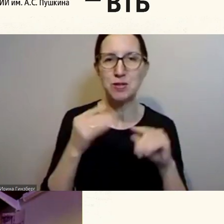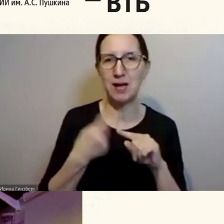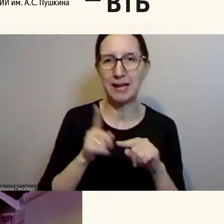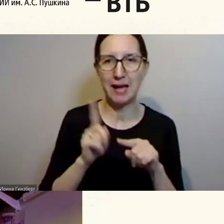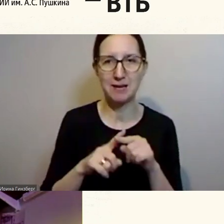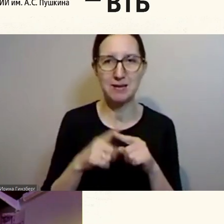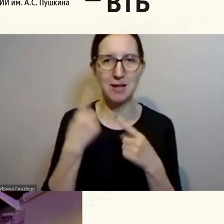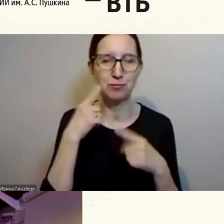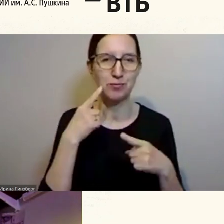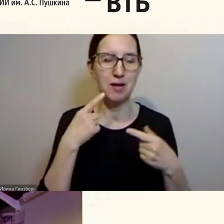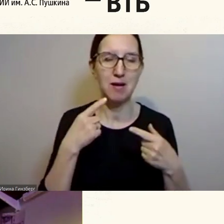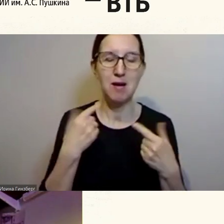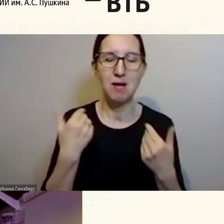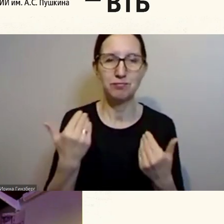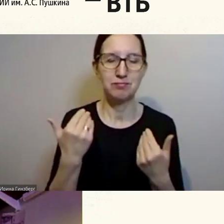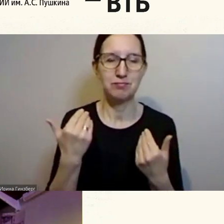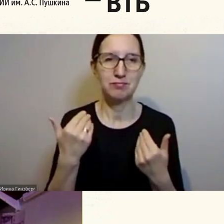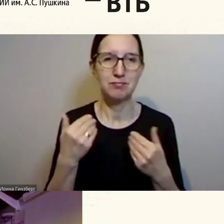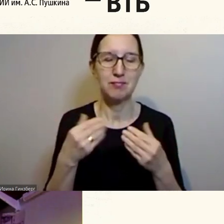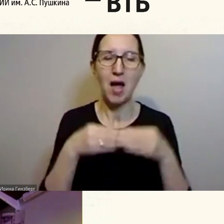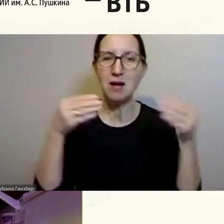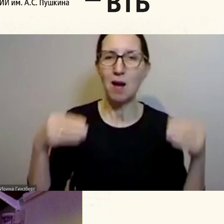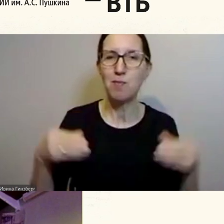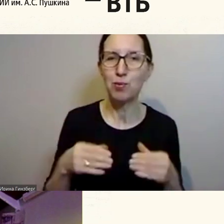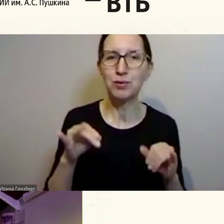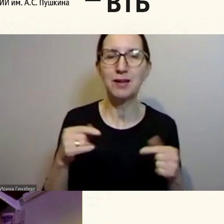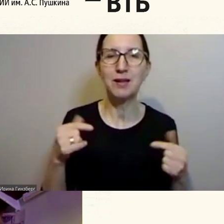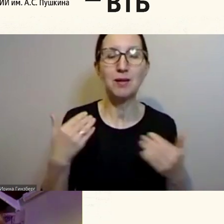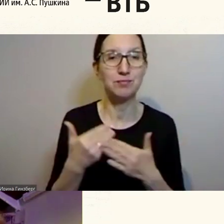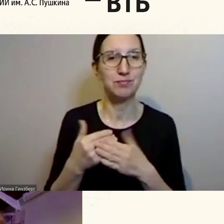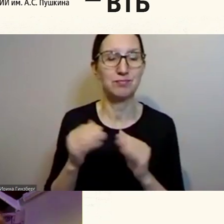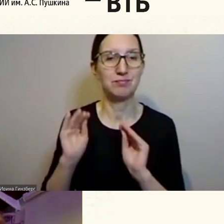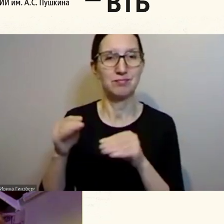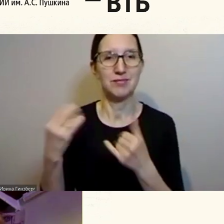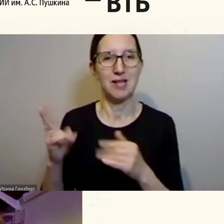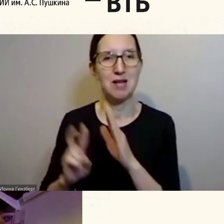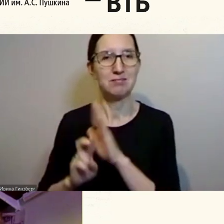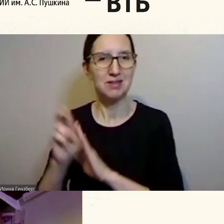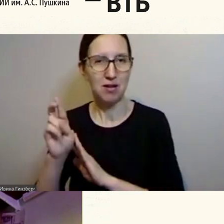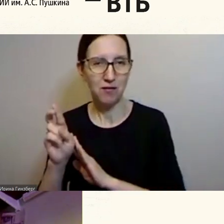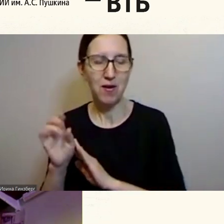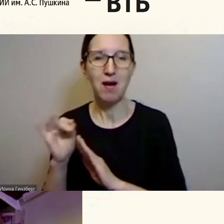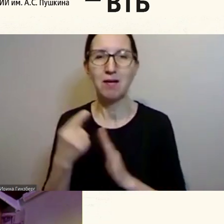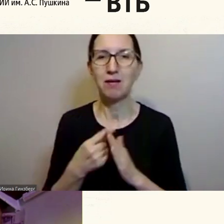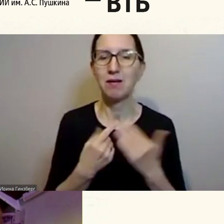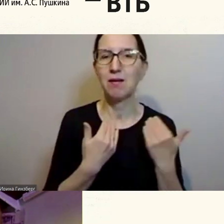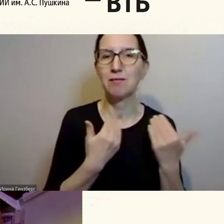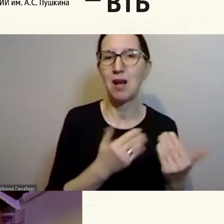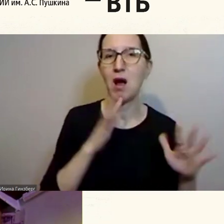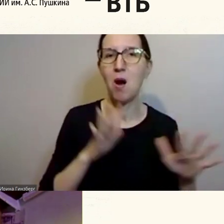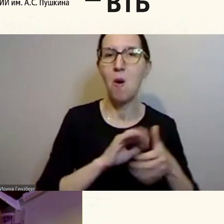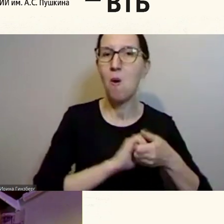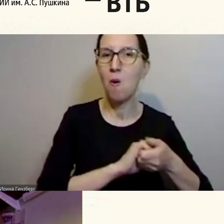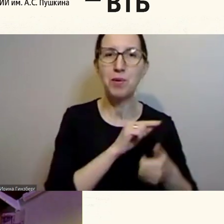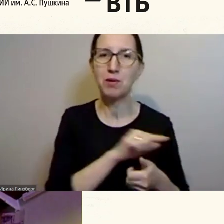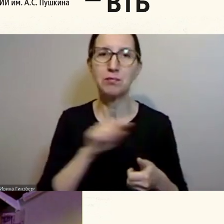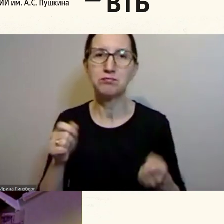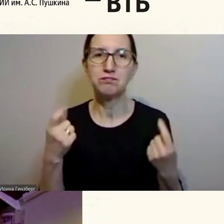influenced the creation process? And what is the difference between working for the church and opera?